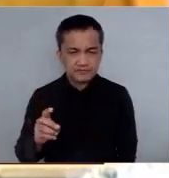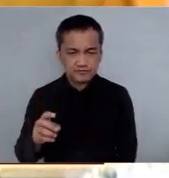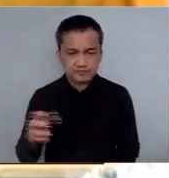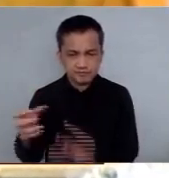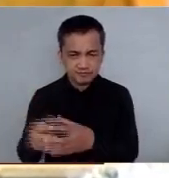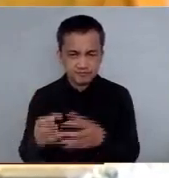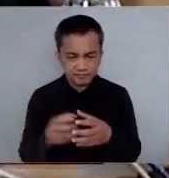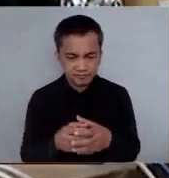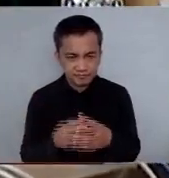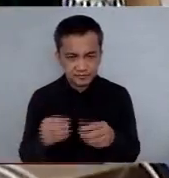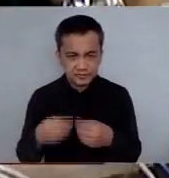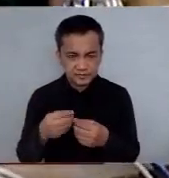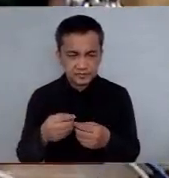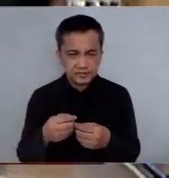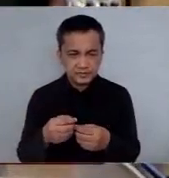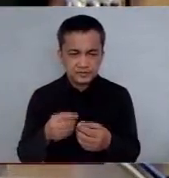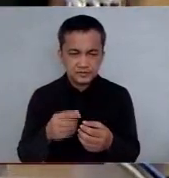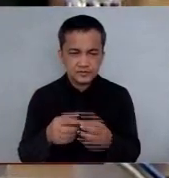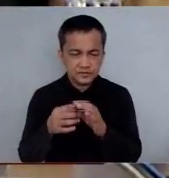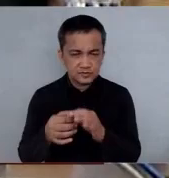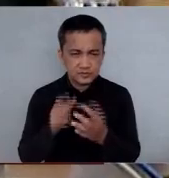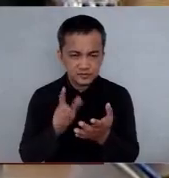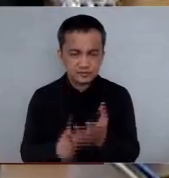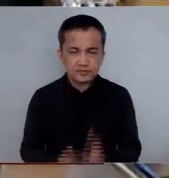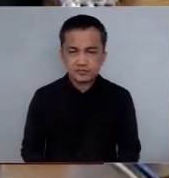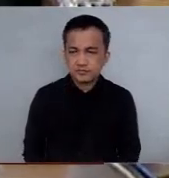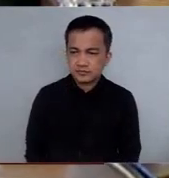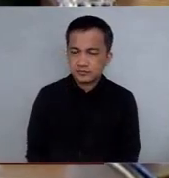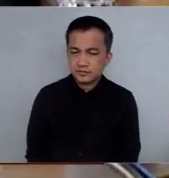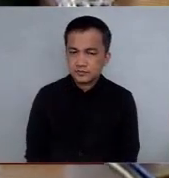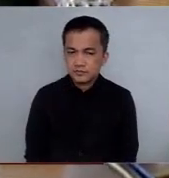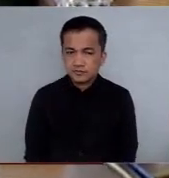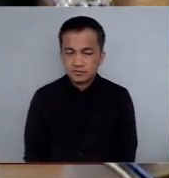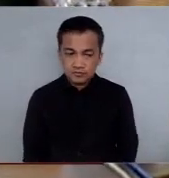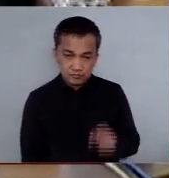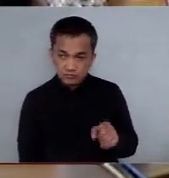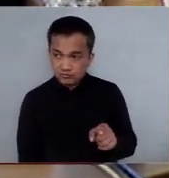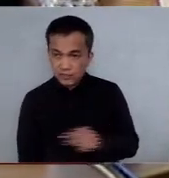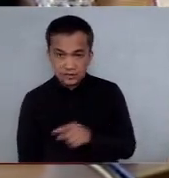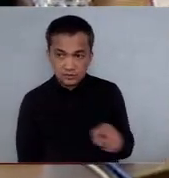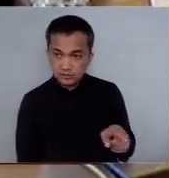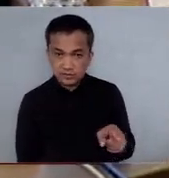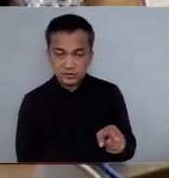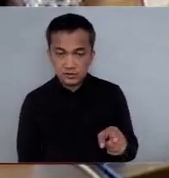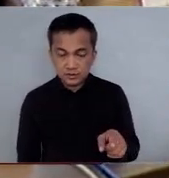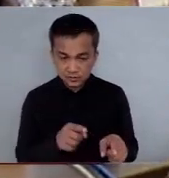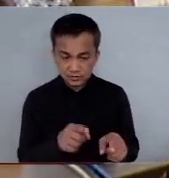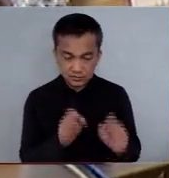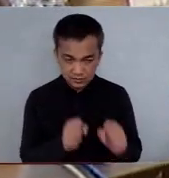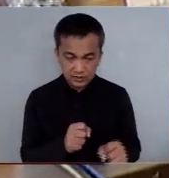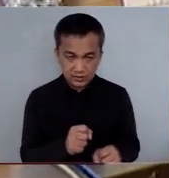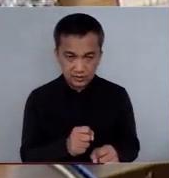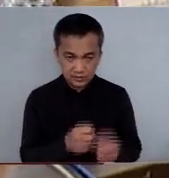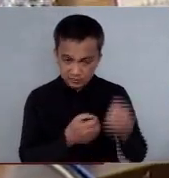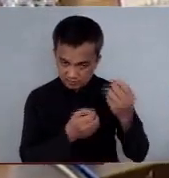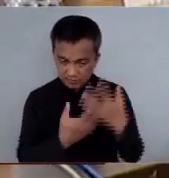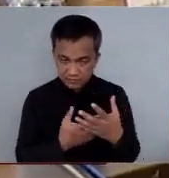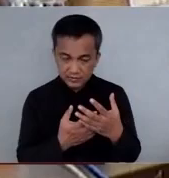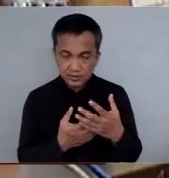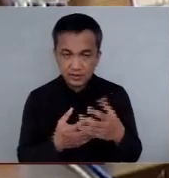that issued the joint circular. In particular, Madam Chair, would they be in liberty to share with the